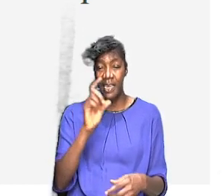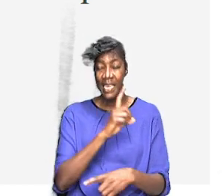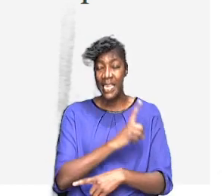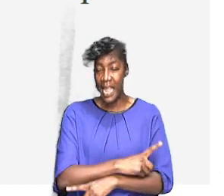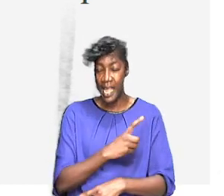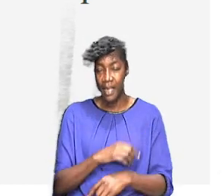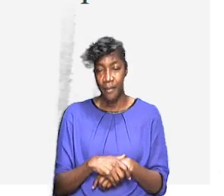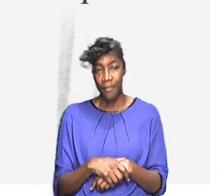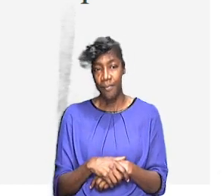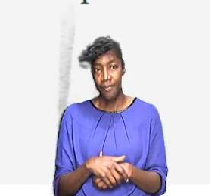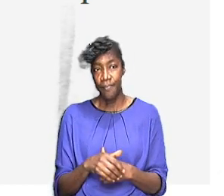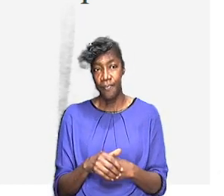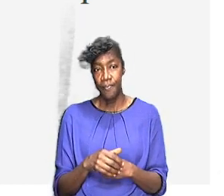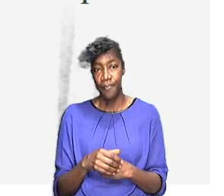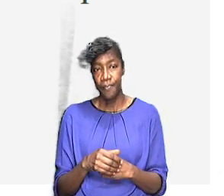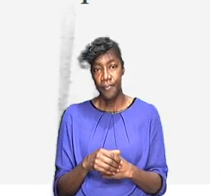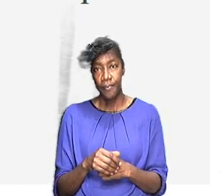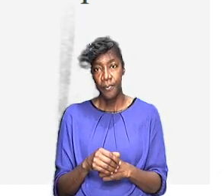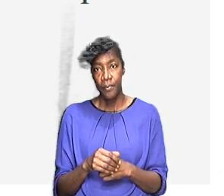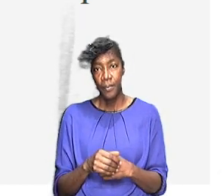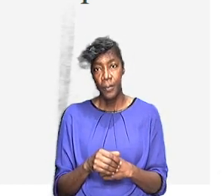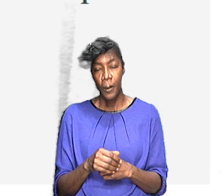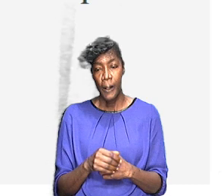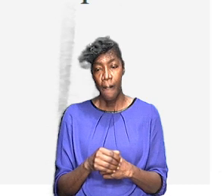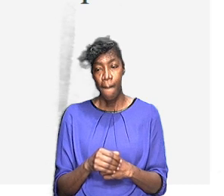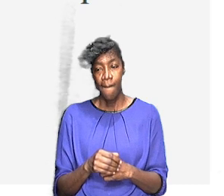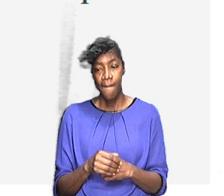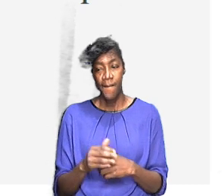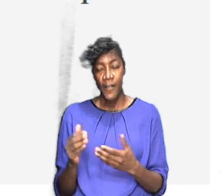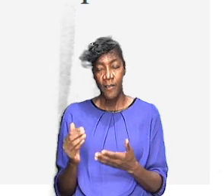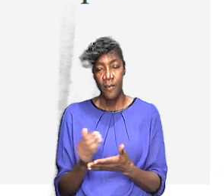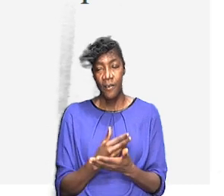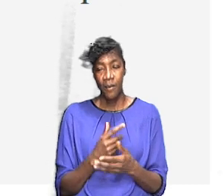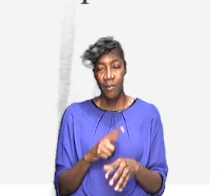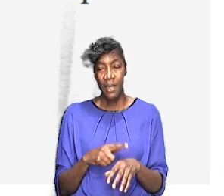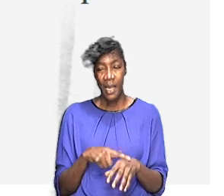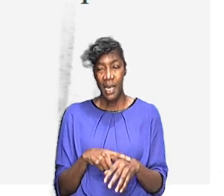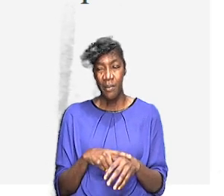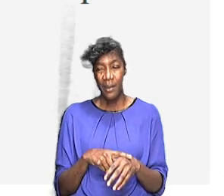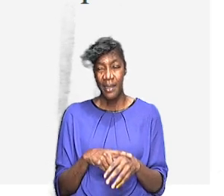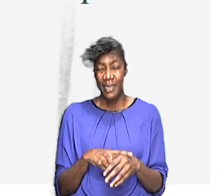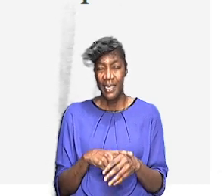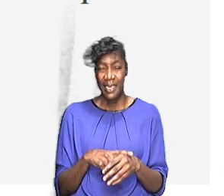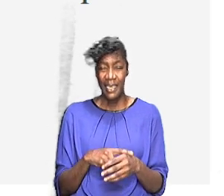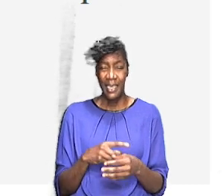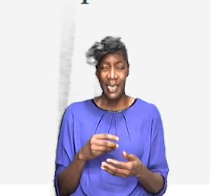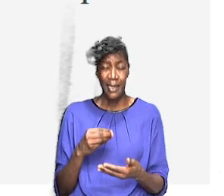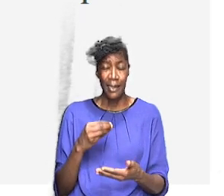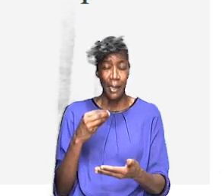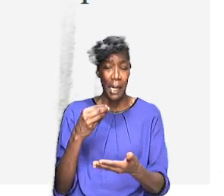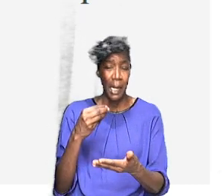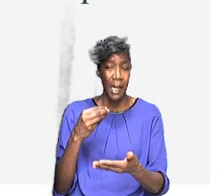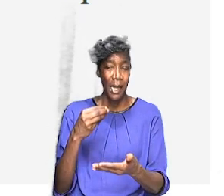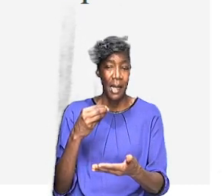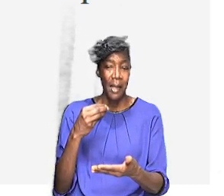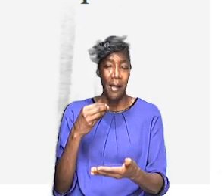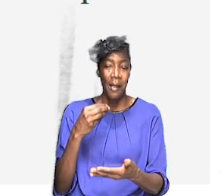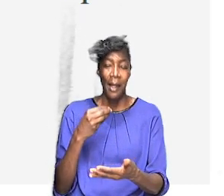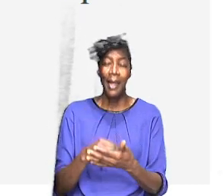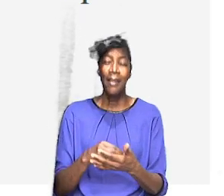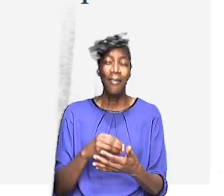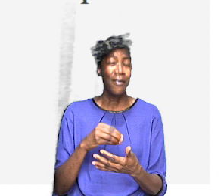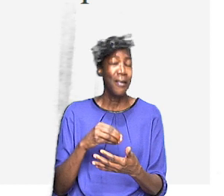was. Amen. And it was like, in some cases, it was like a dowry. It valued a holy, it valued your